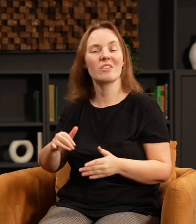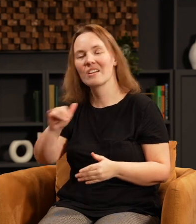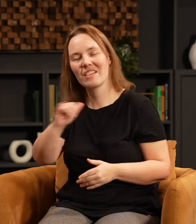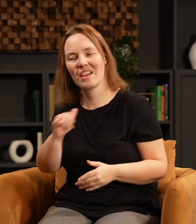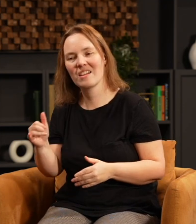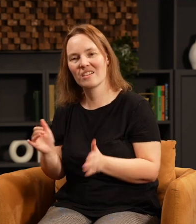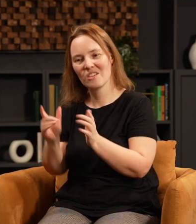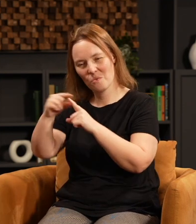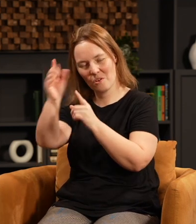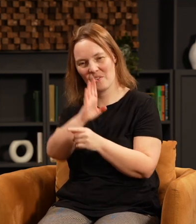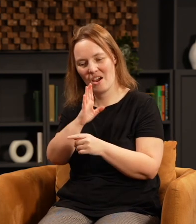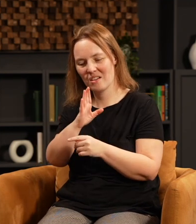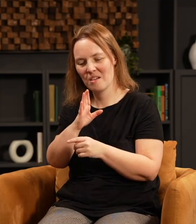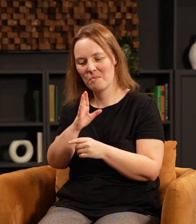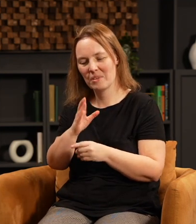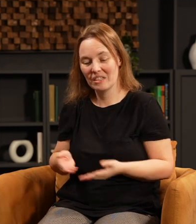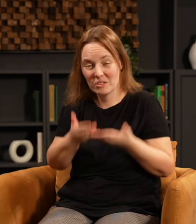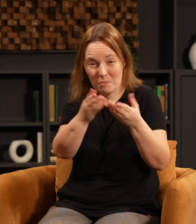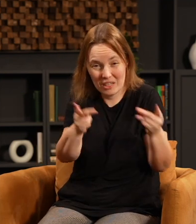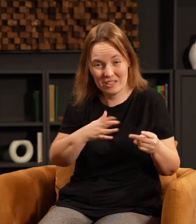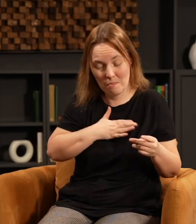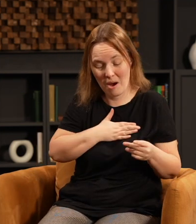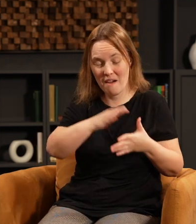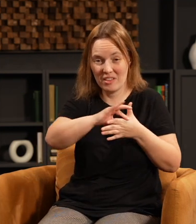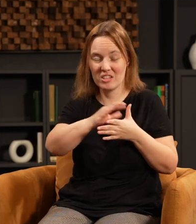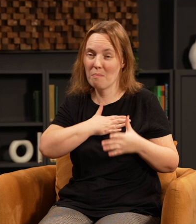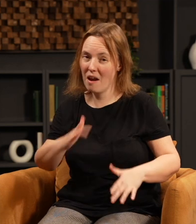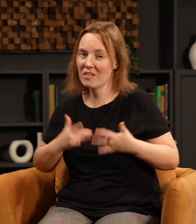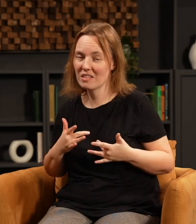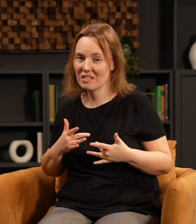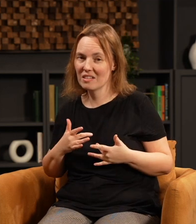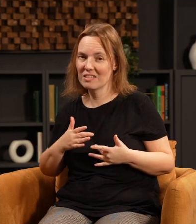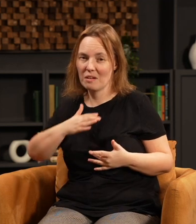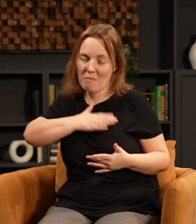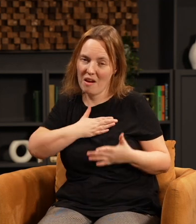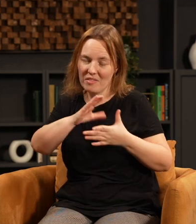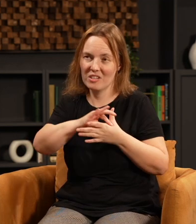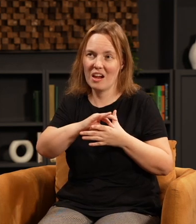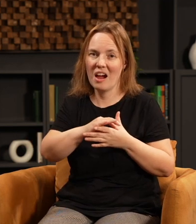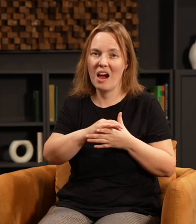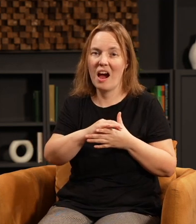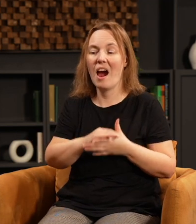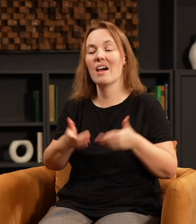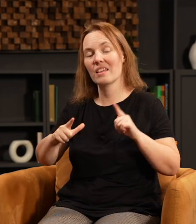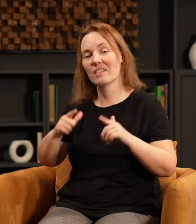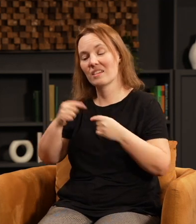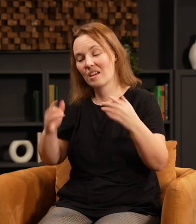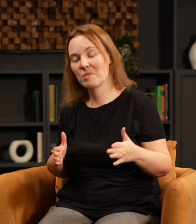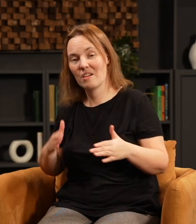gives place to my flesh, my feelings, it's in my fleshliness that I allow the enemy to have an entry point into my